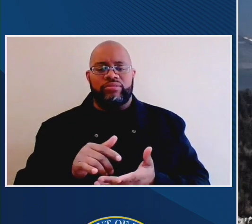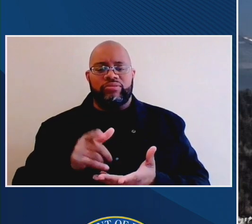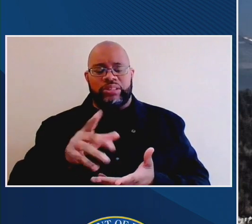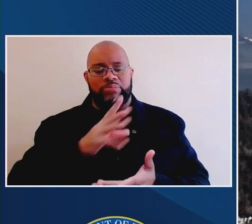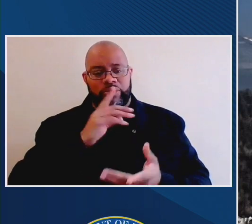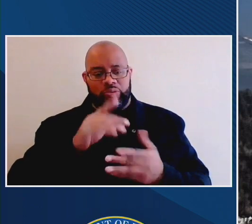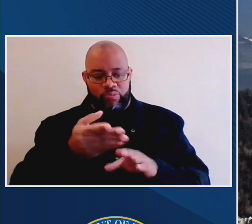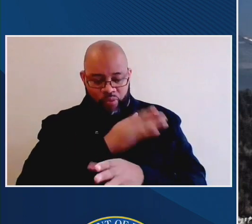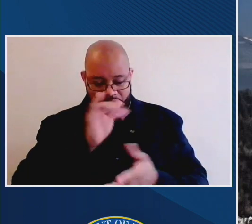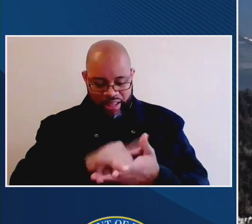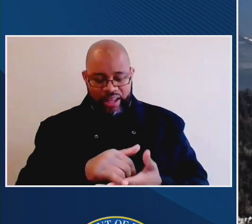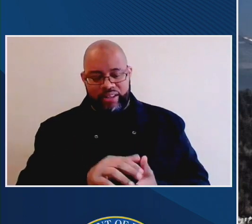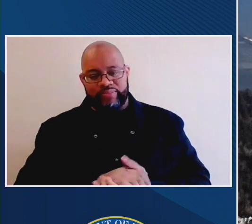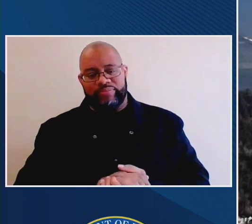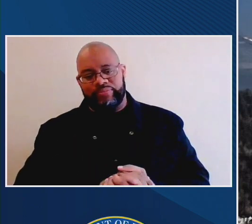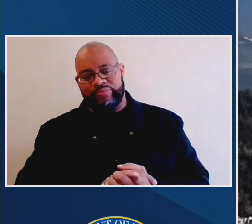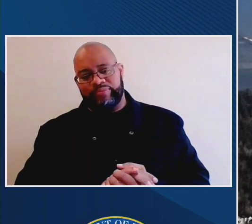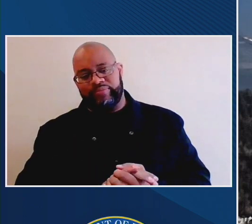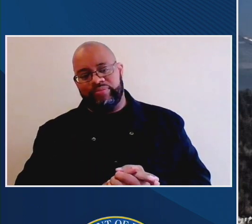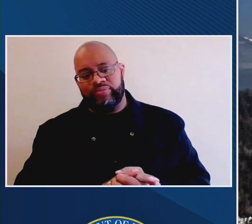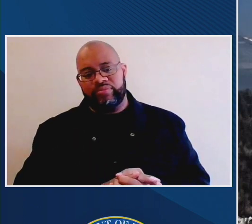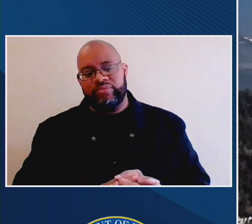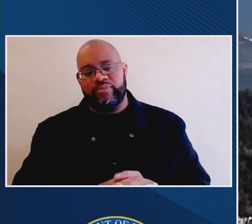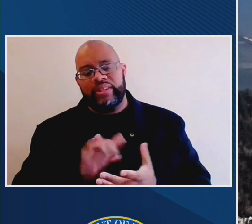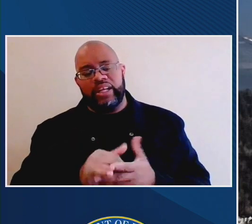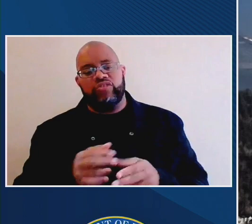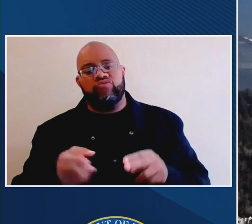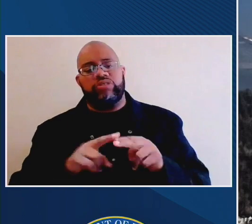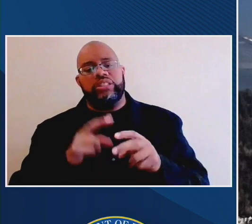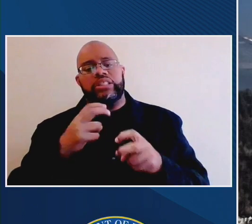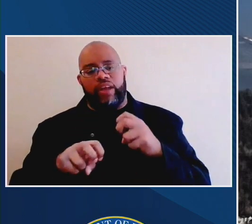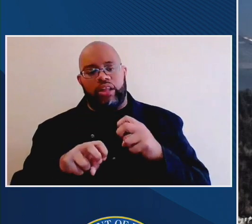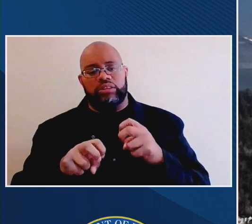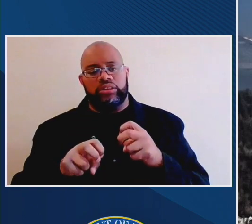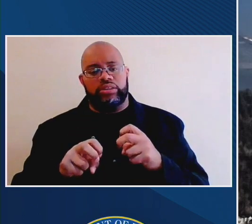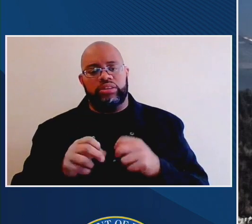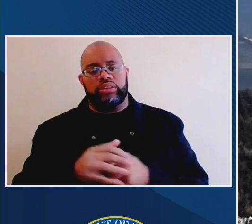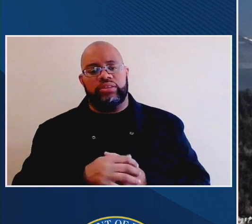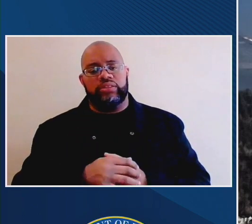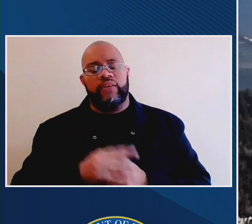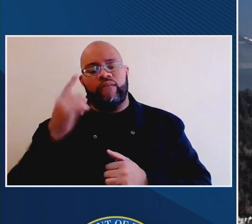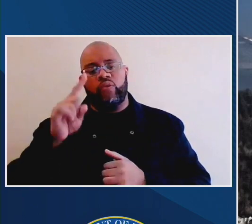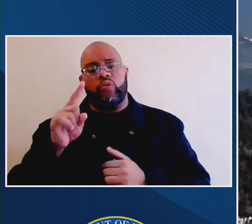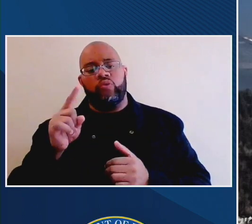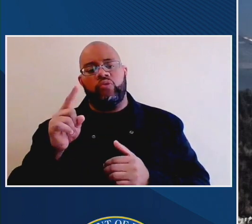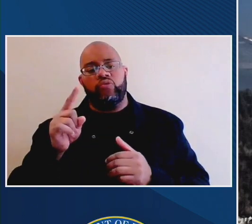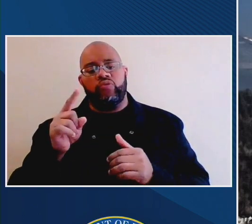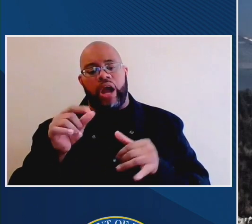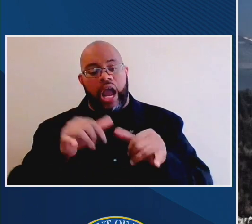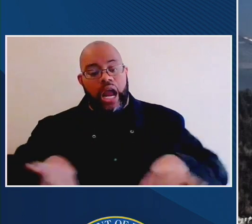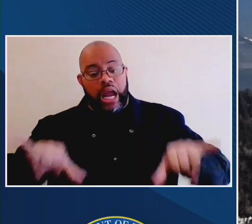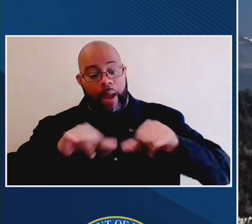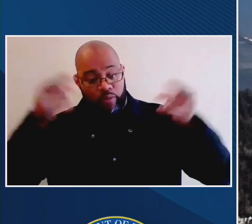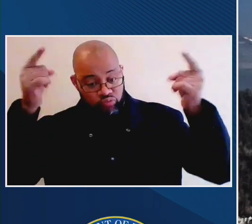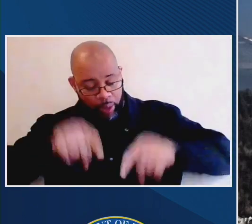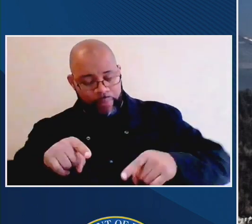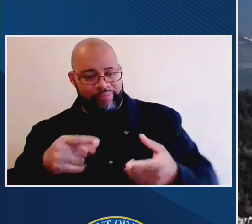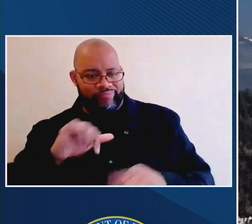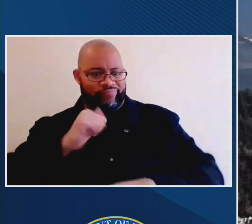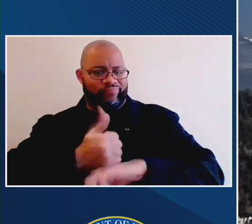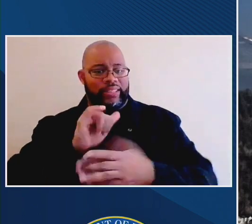is overdue for reauthorization. But, you know, laws often go several